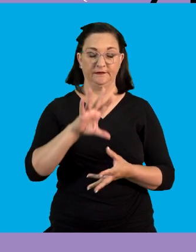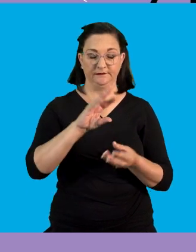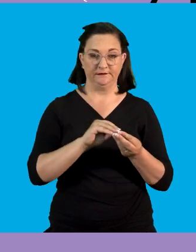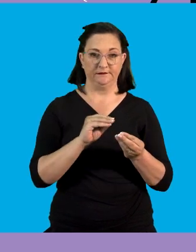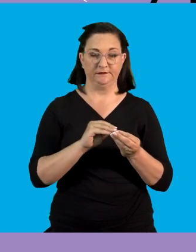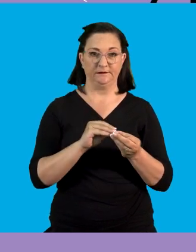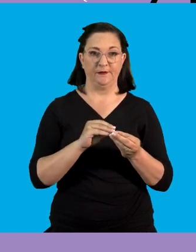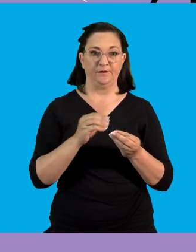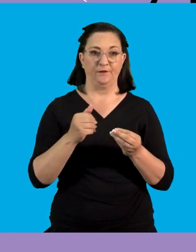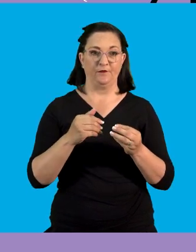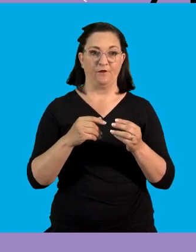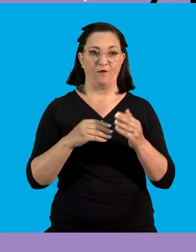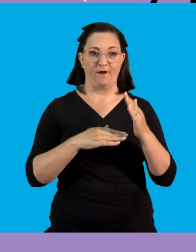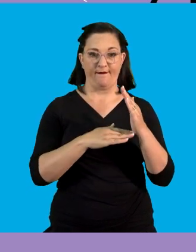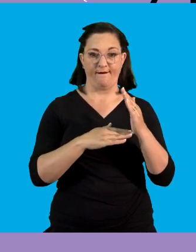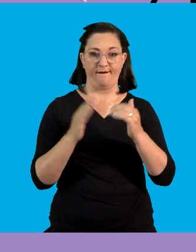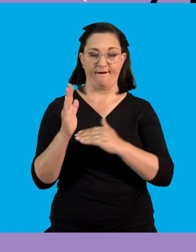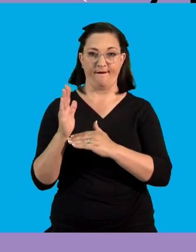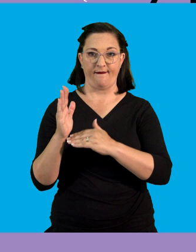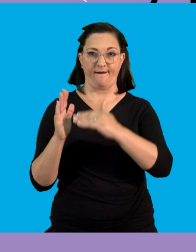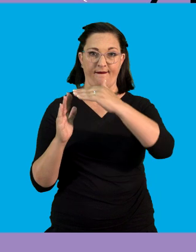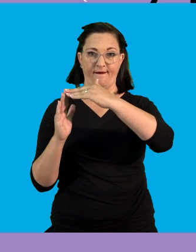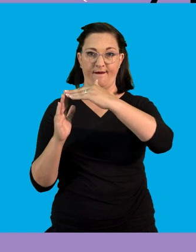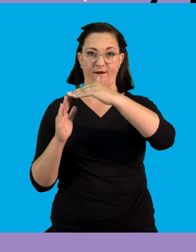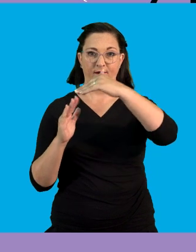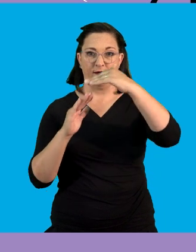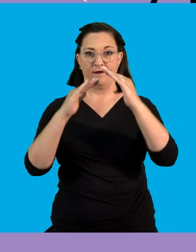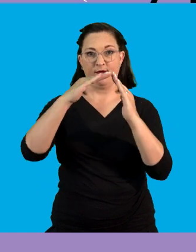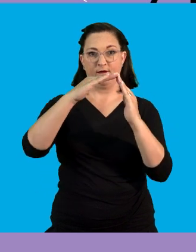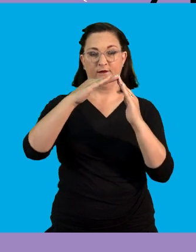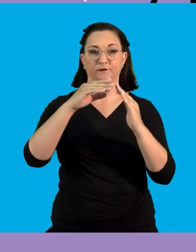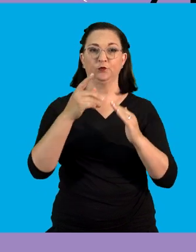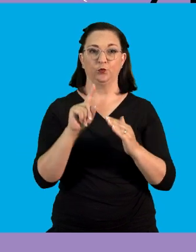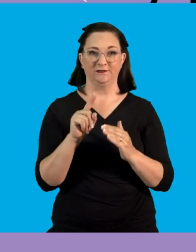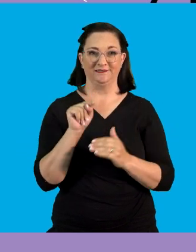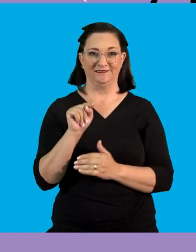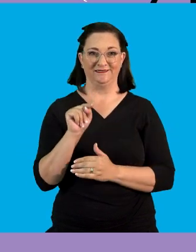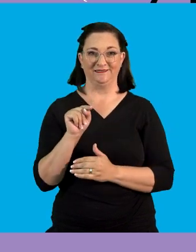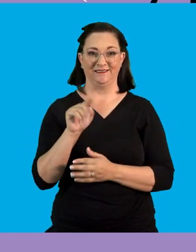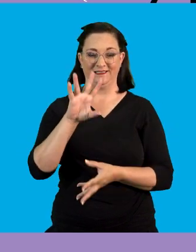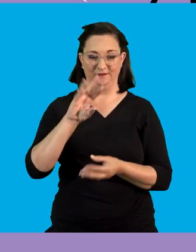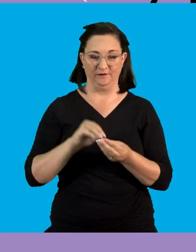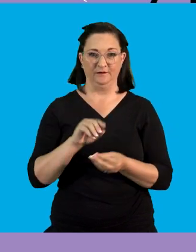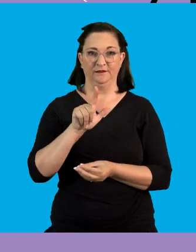the sum of angles of a hexagon